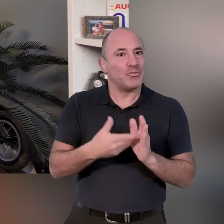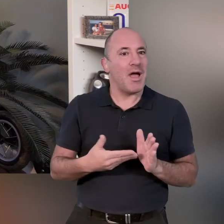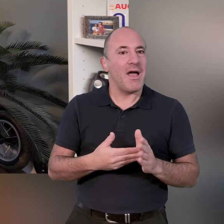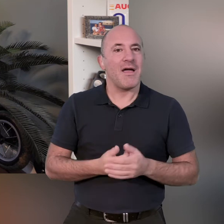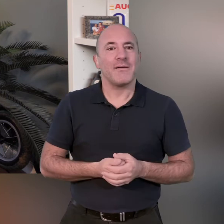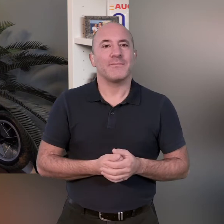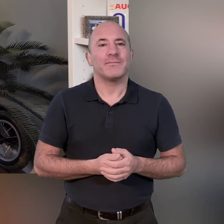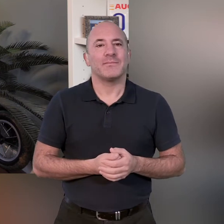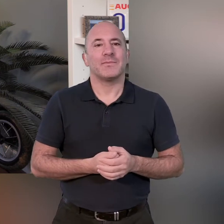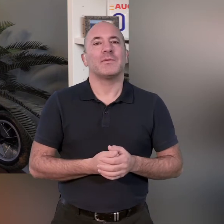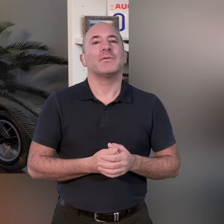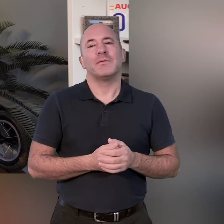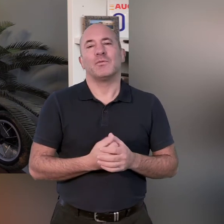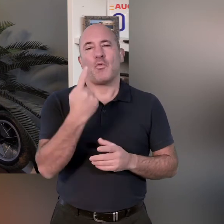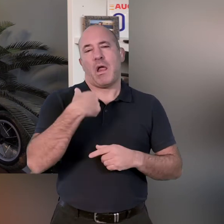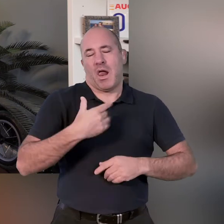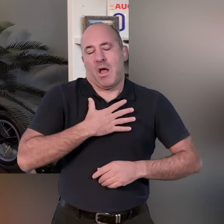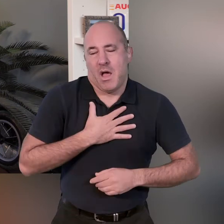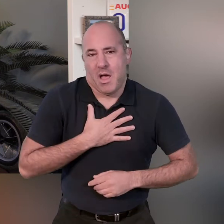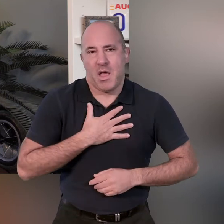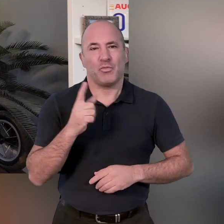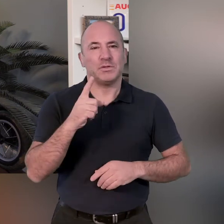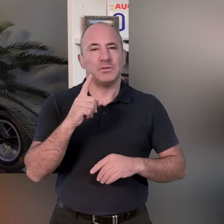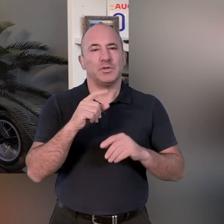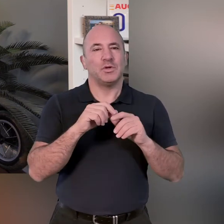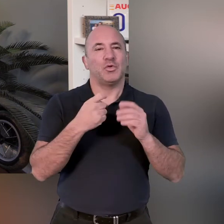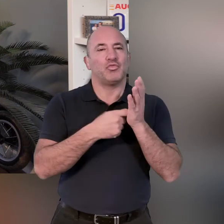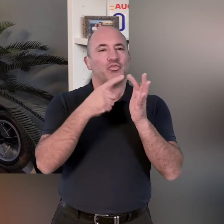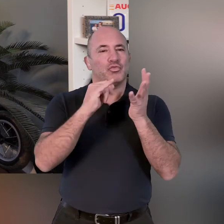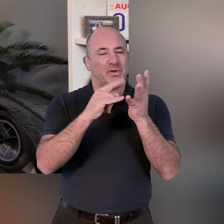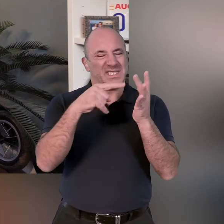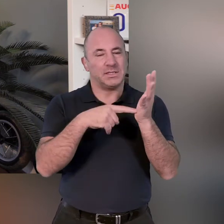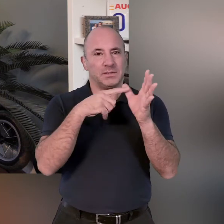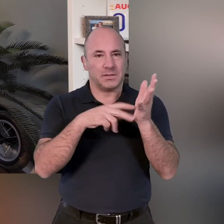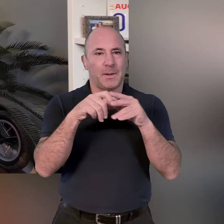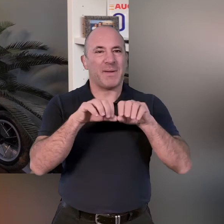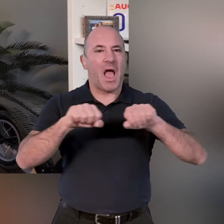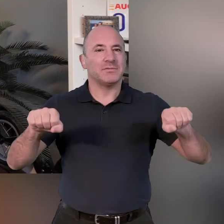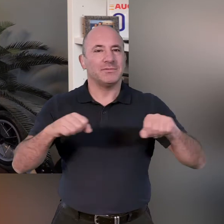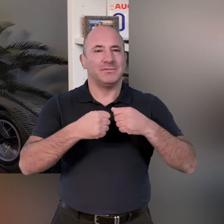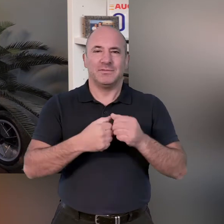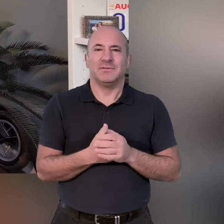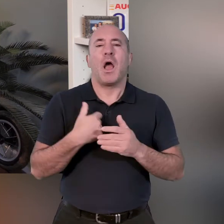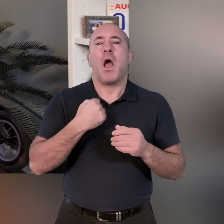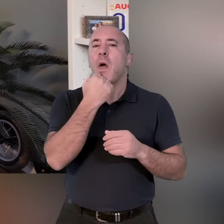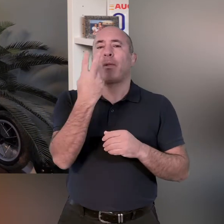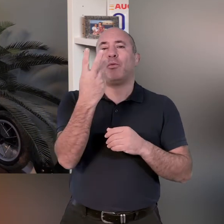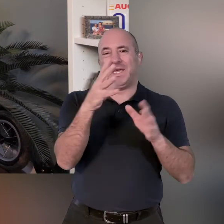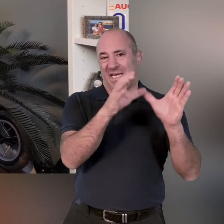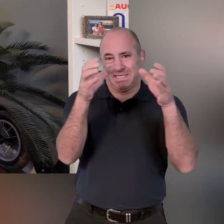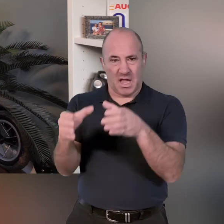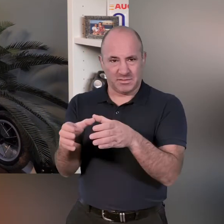do. Then obviously the one thing I really like is resistance bands. Let's get started on set number 3 here